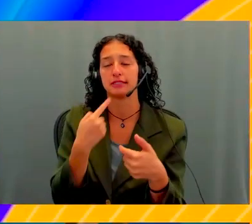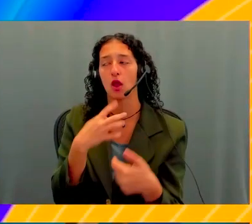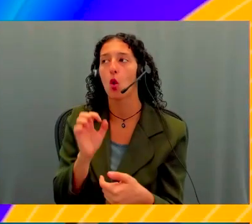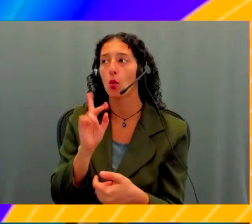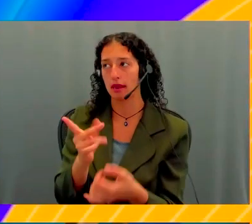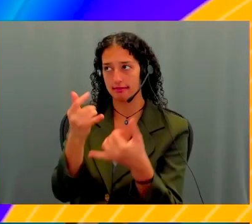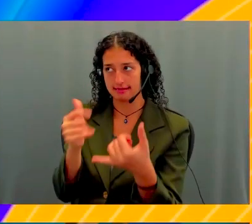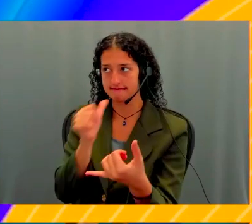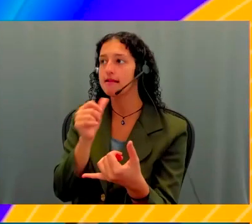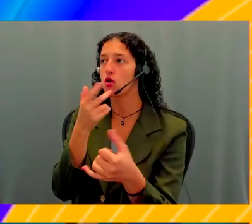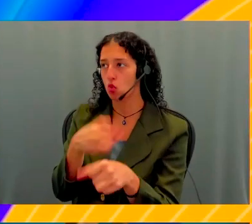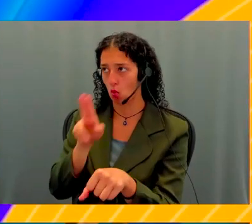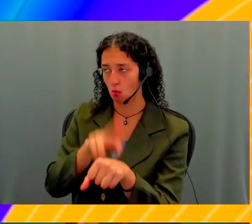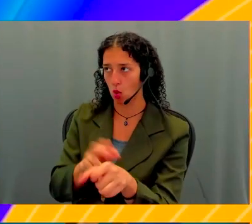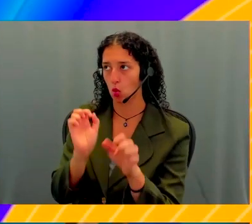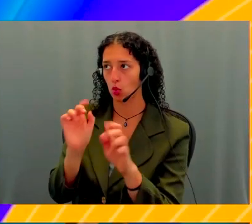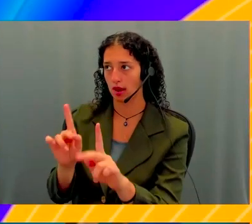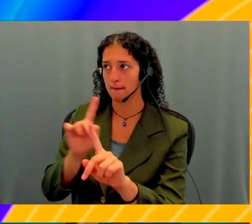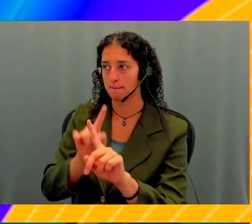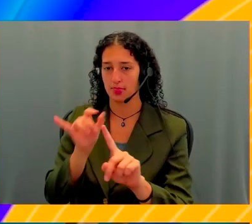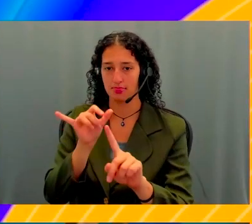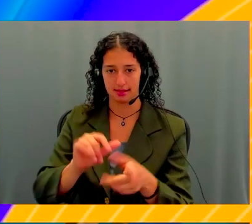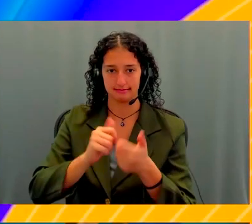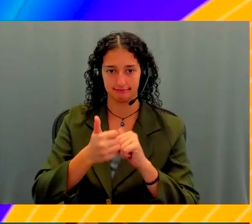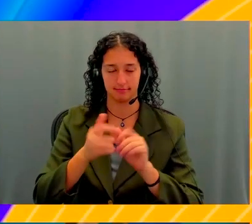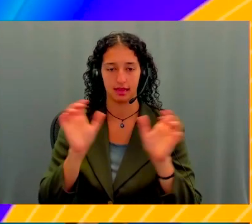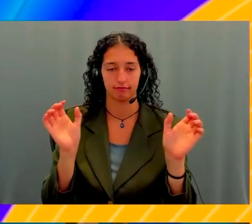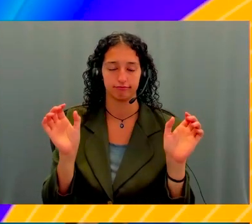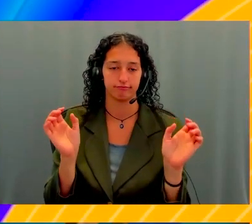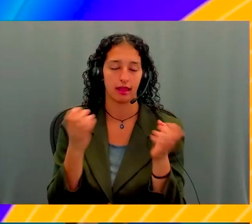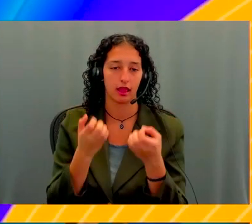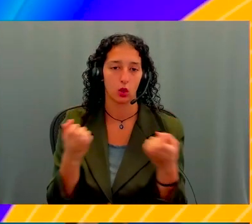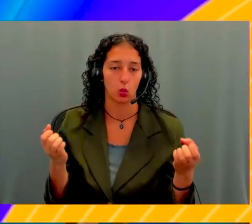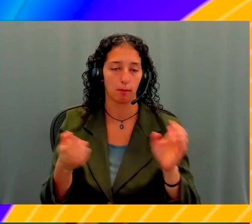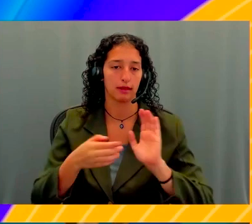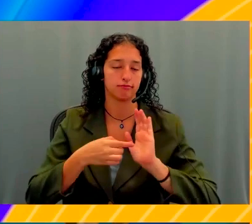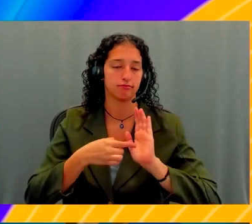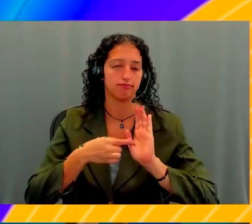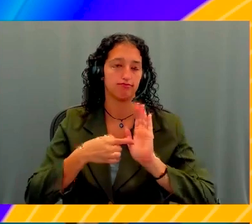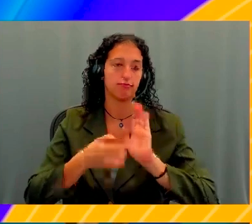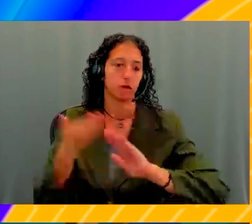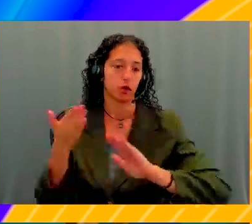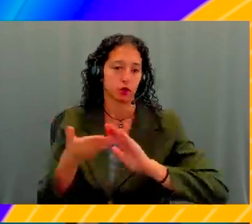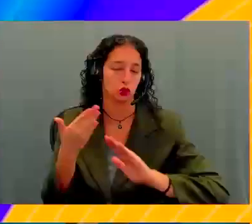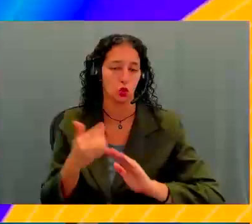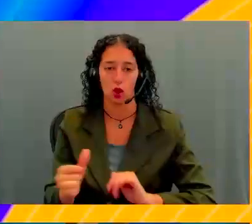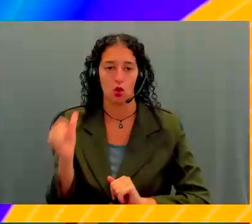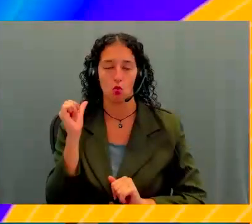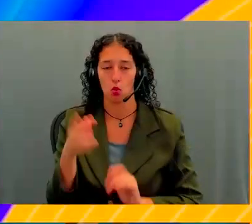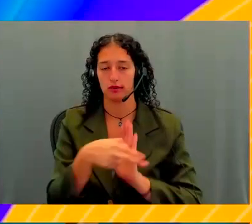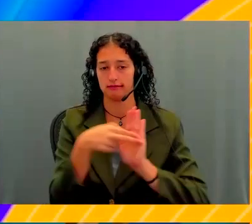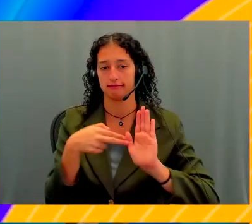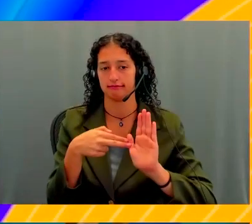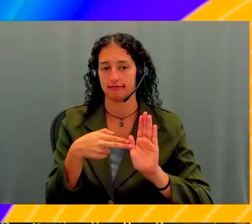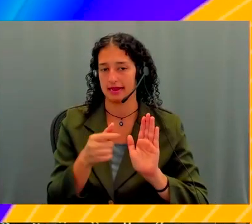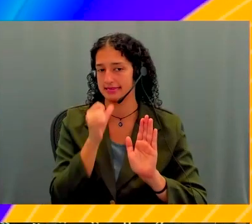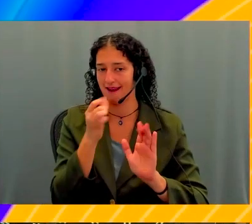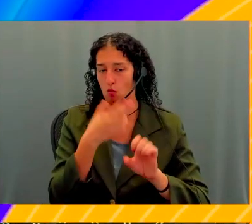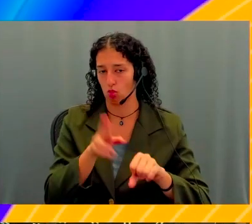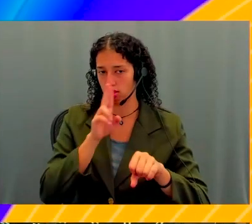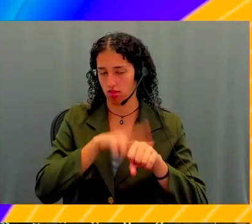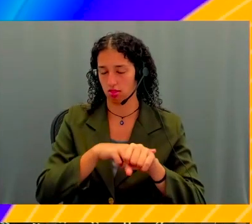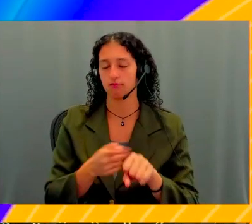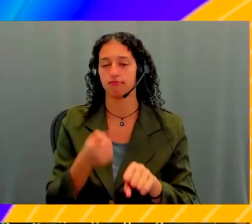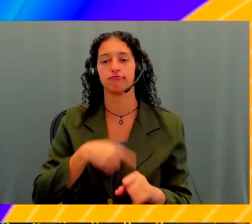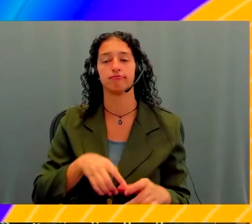by me, but this is how the equipment functions. I'm not going to show it as an anomaly anymore. So the ML model keeps learning. We also have the ability to